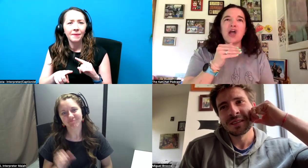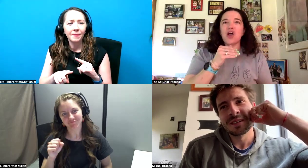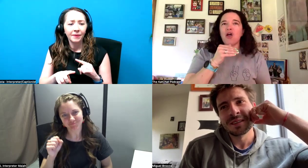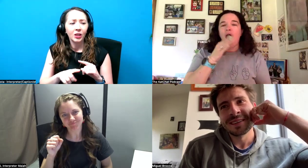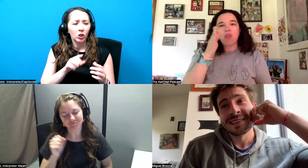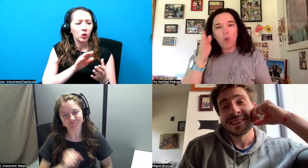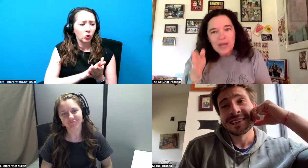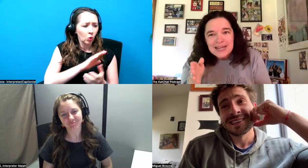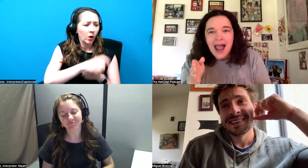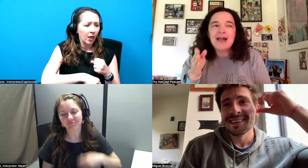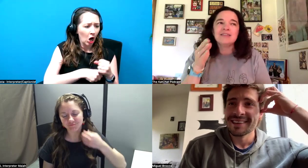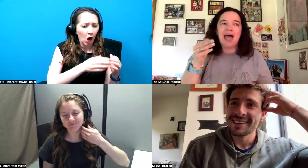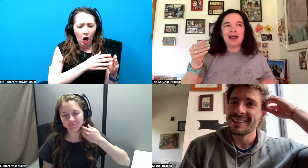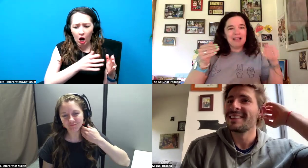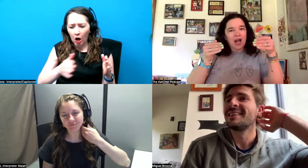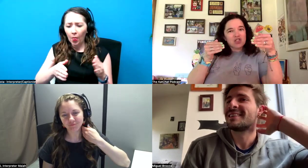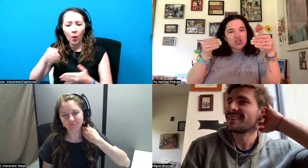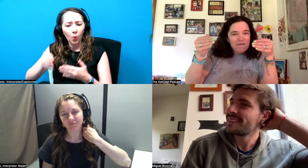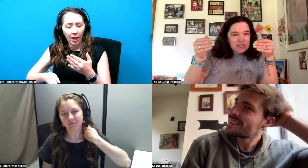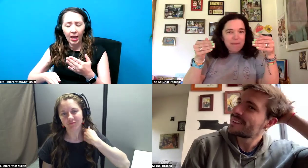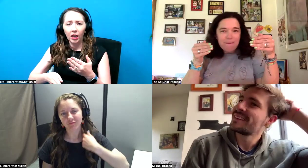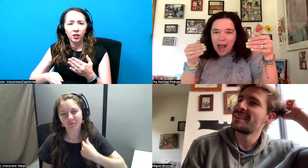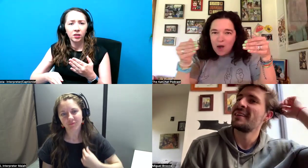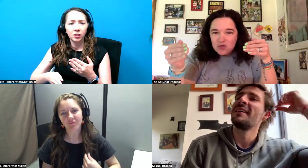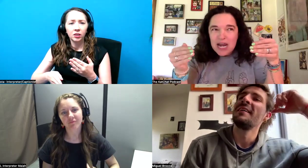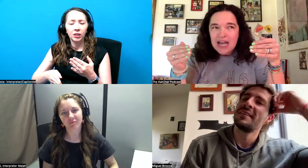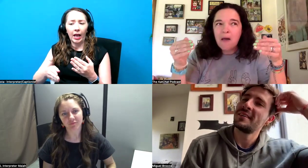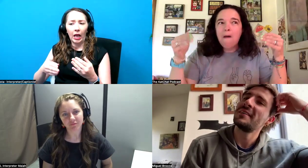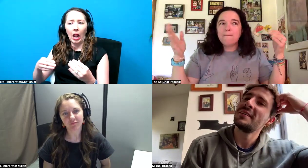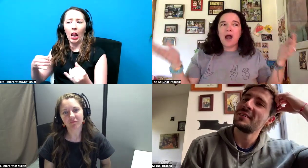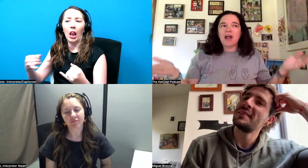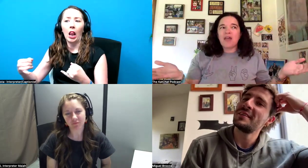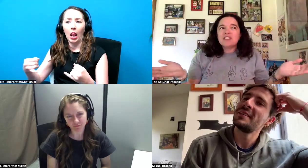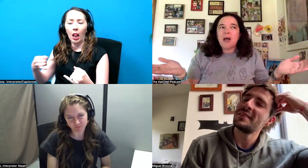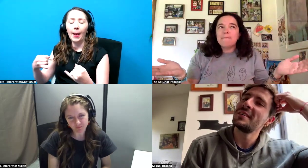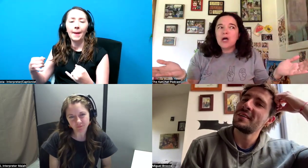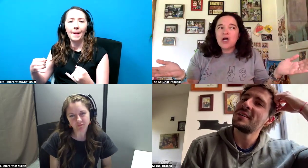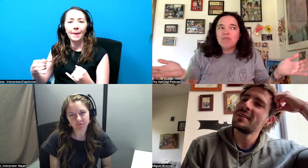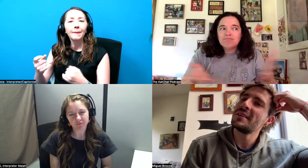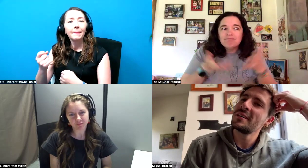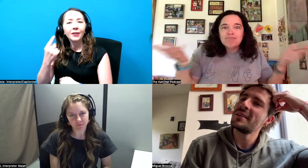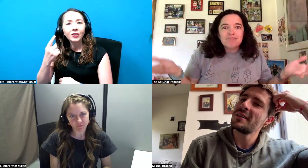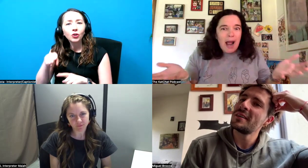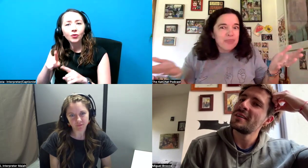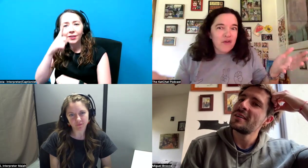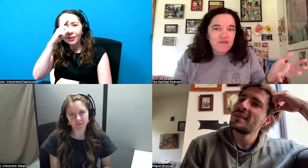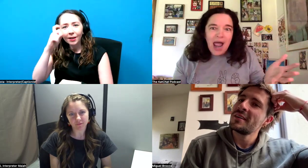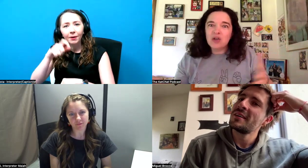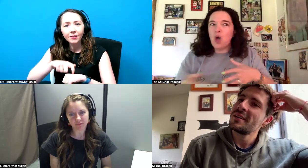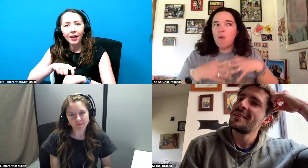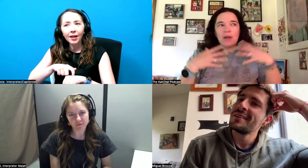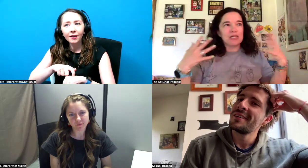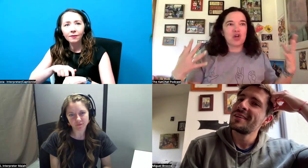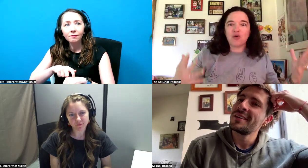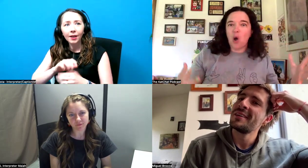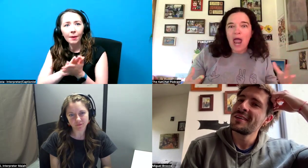school year, the weekend, I can like shift my boundaries. But in the summer, I'm their friend.